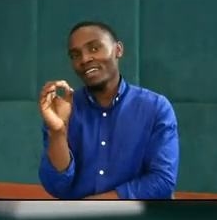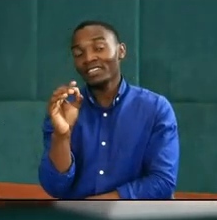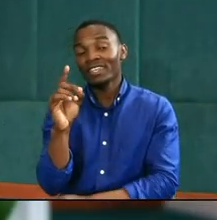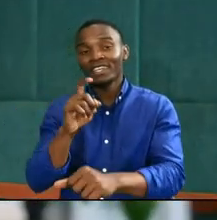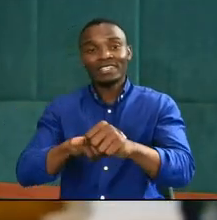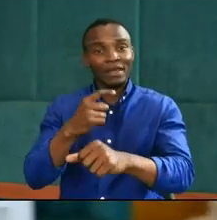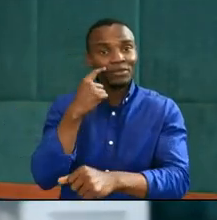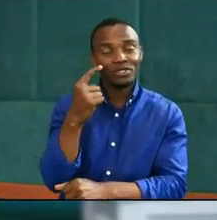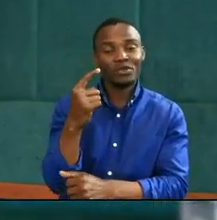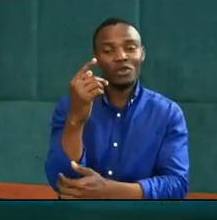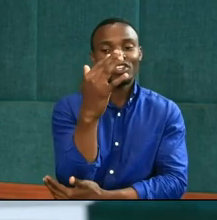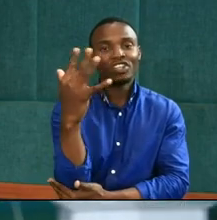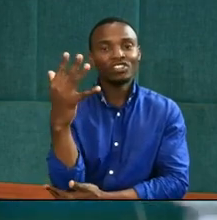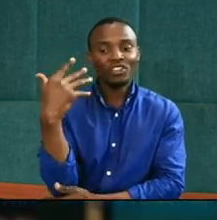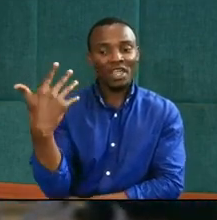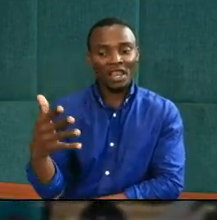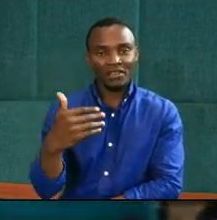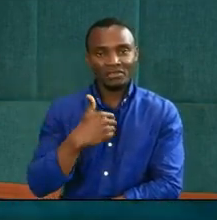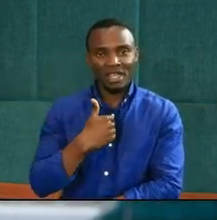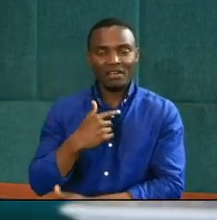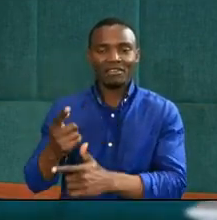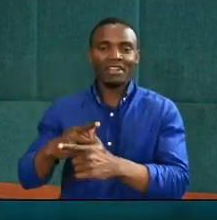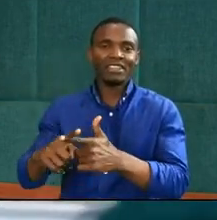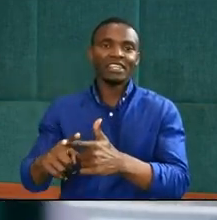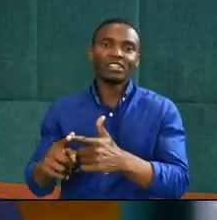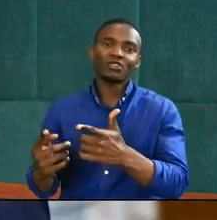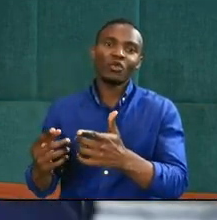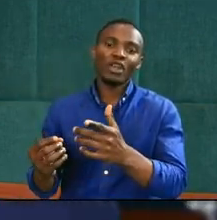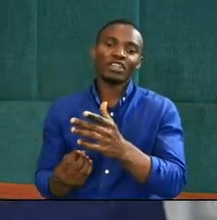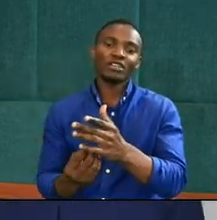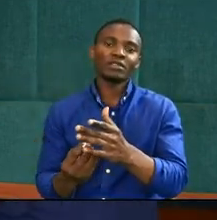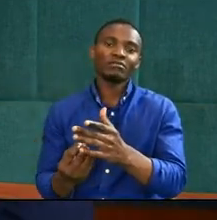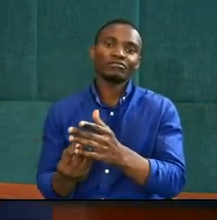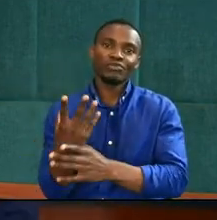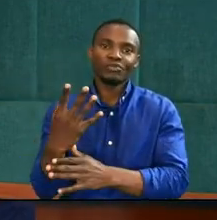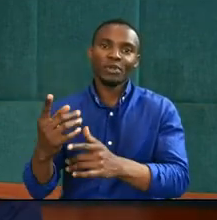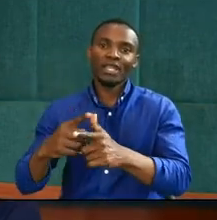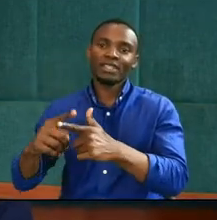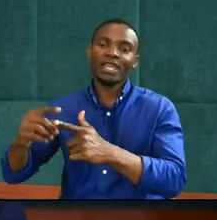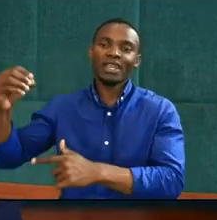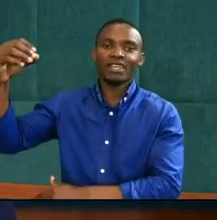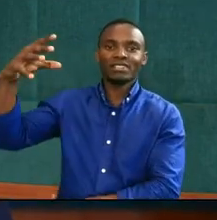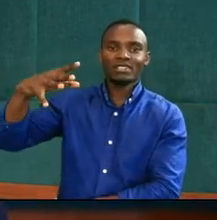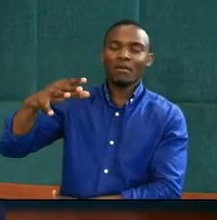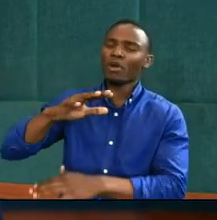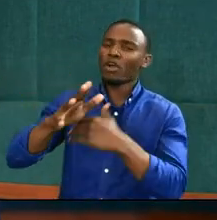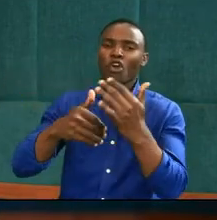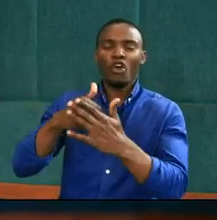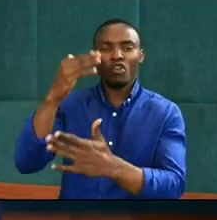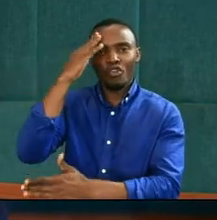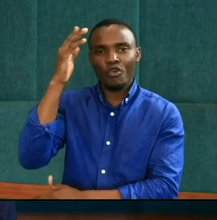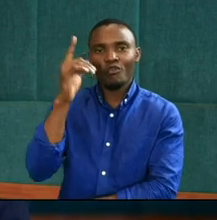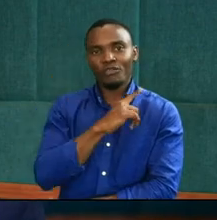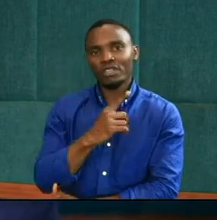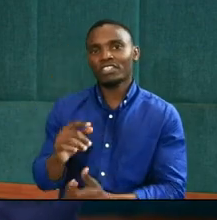are coming out on the tree, it is spring, and then after spring comes summer. It's common knowledge, you know.